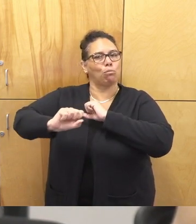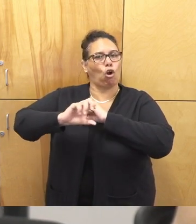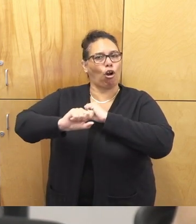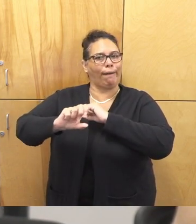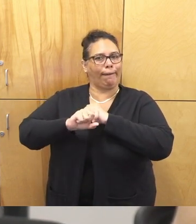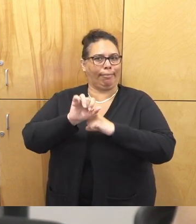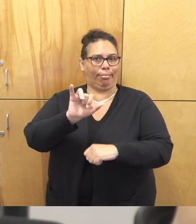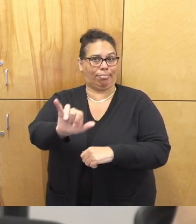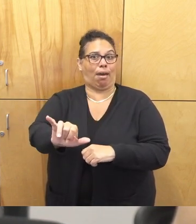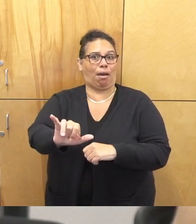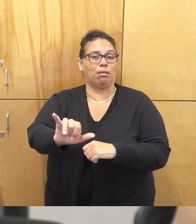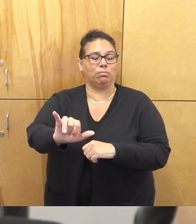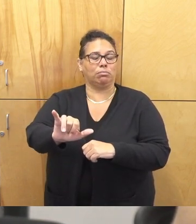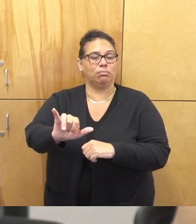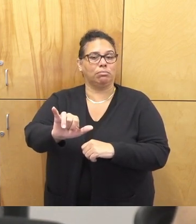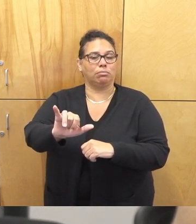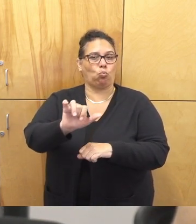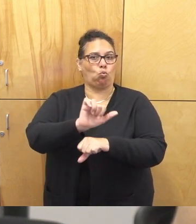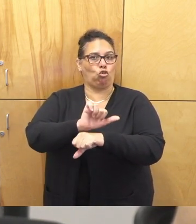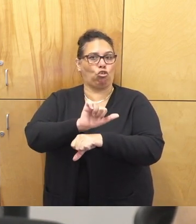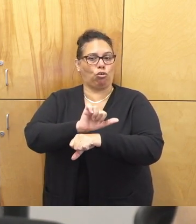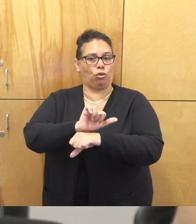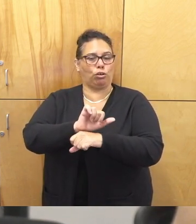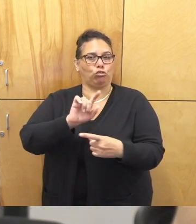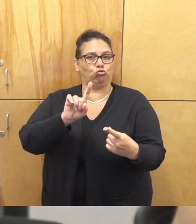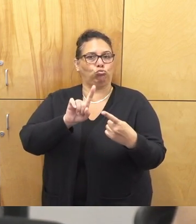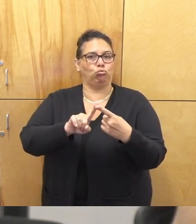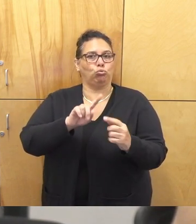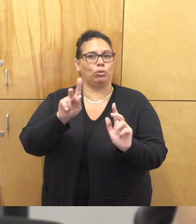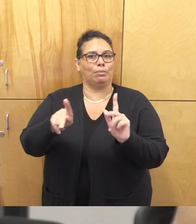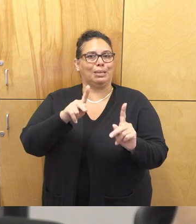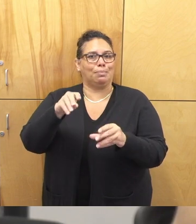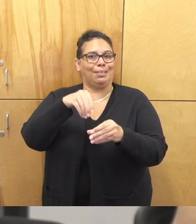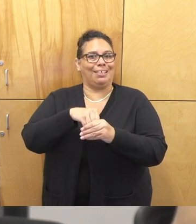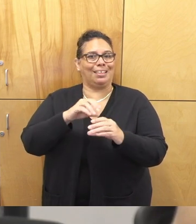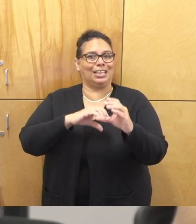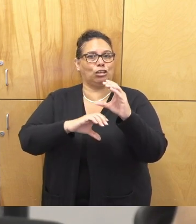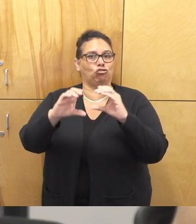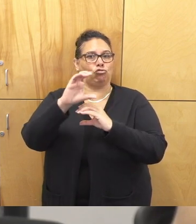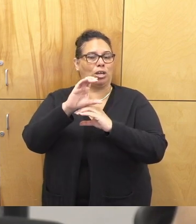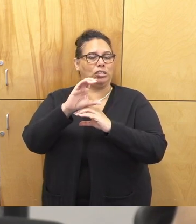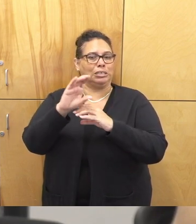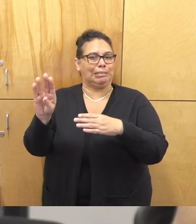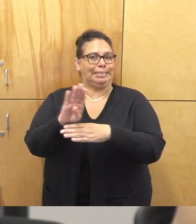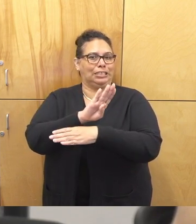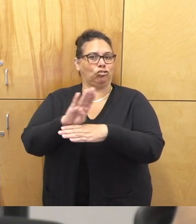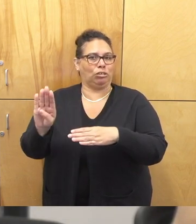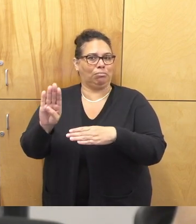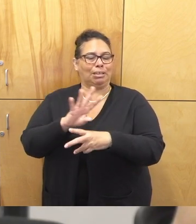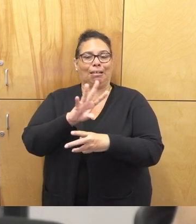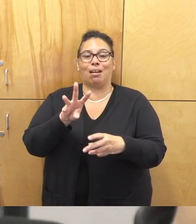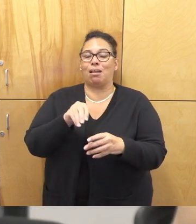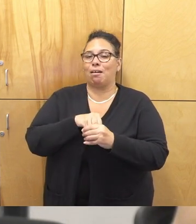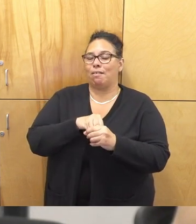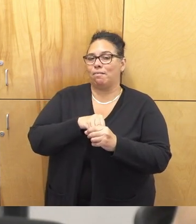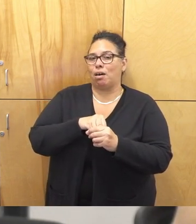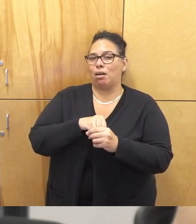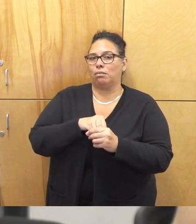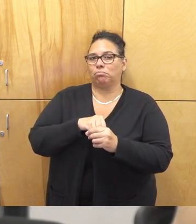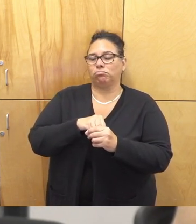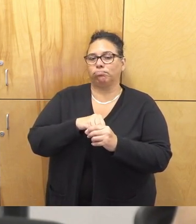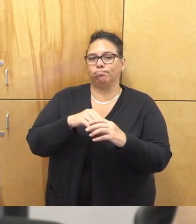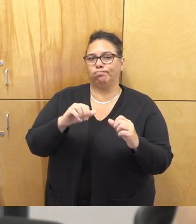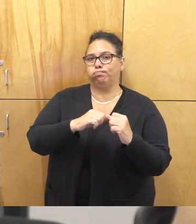prefab work to folks in the construction industry. It involved putting together prefab